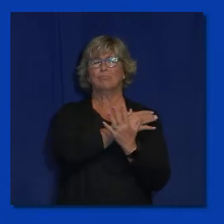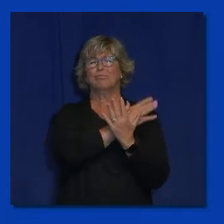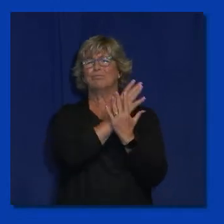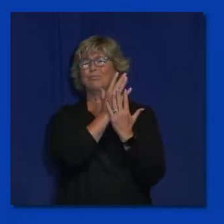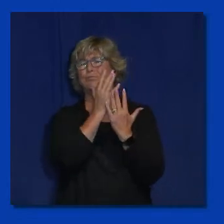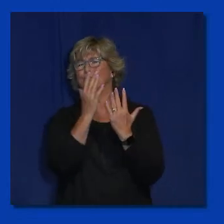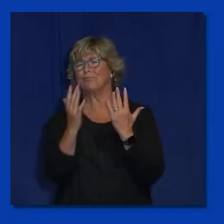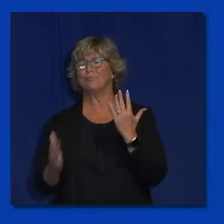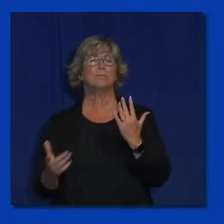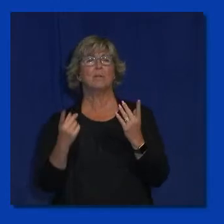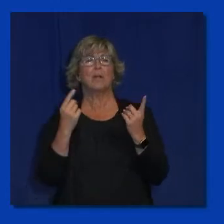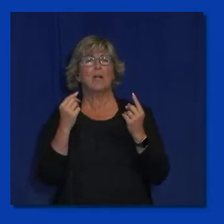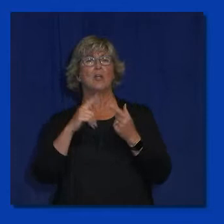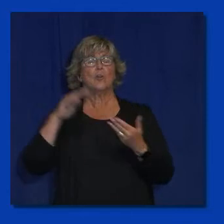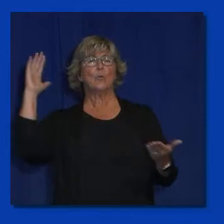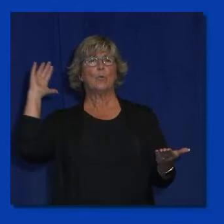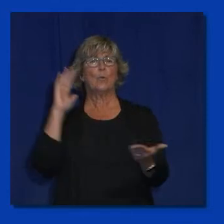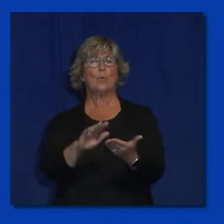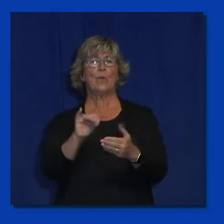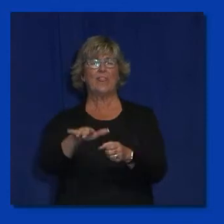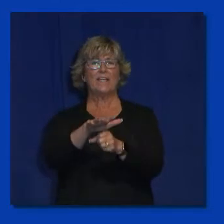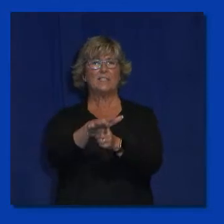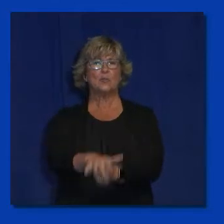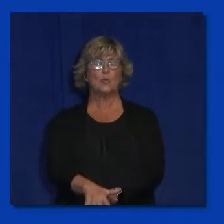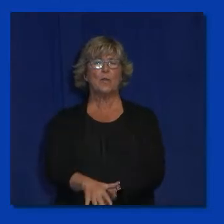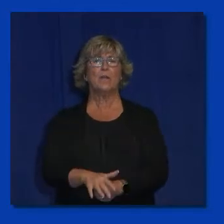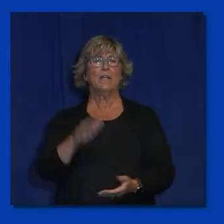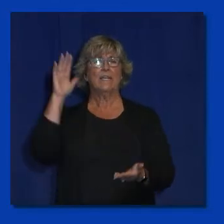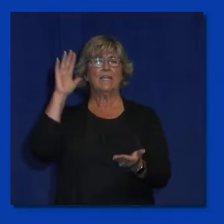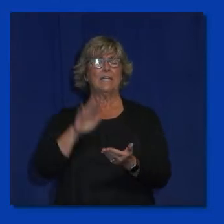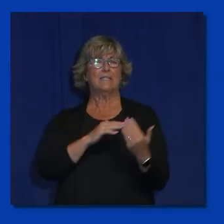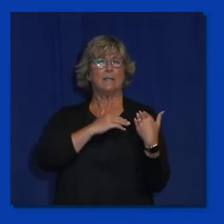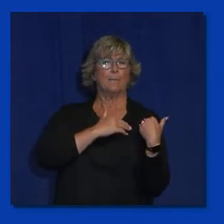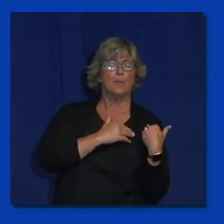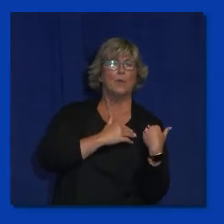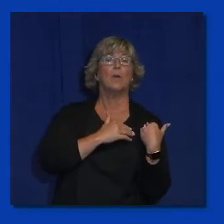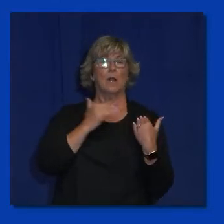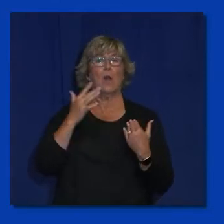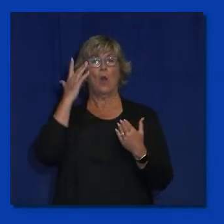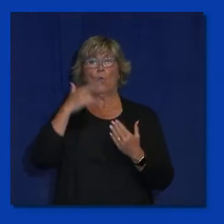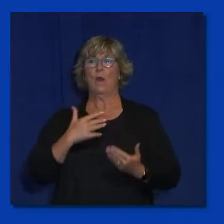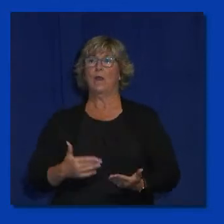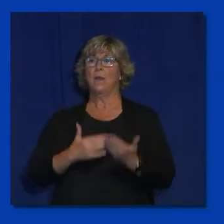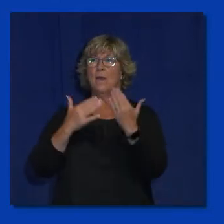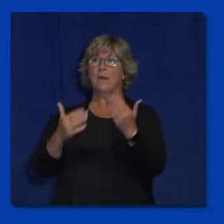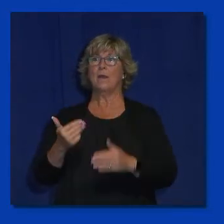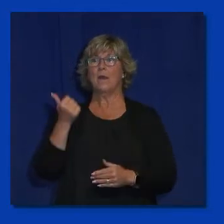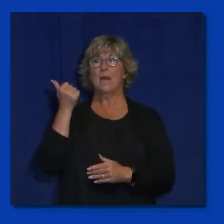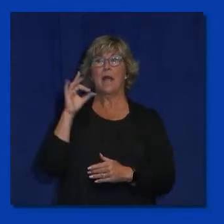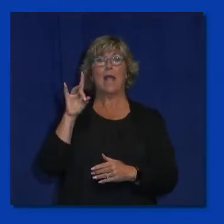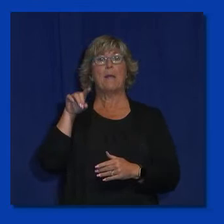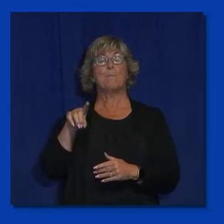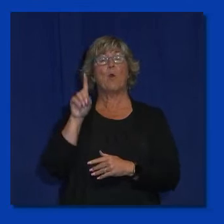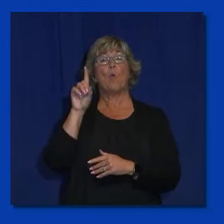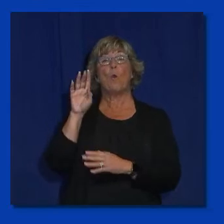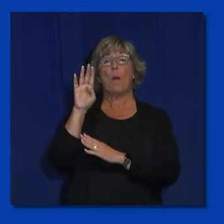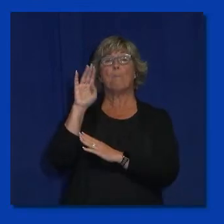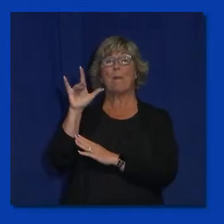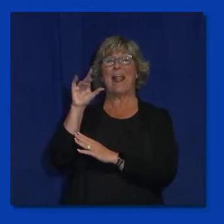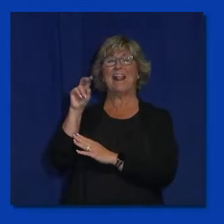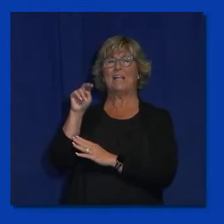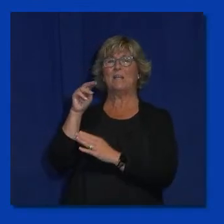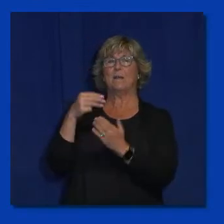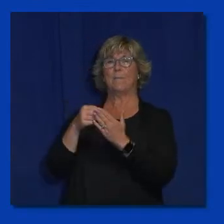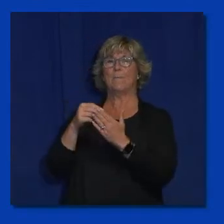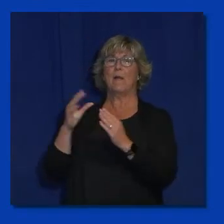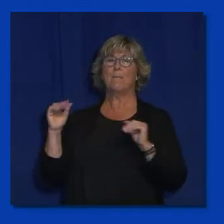spectrum. What are we going to do to ease that stress, ease that burden? And that's why we're proposing $18.1 billion to put